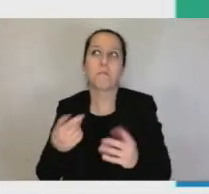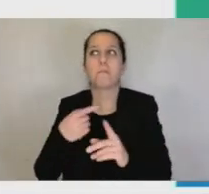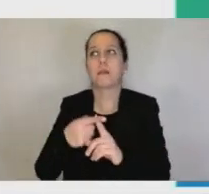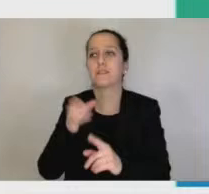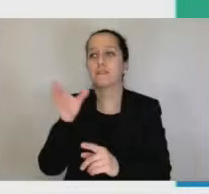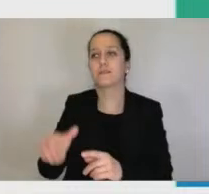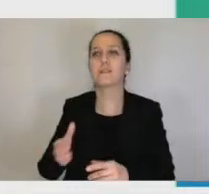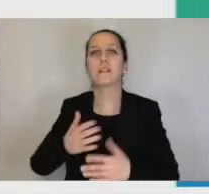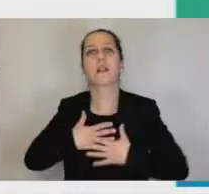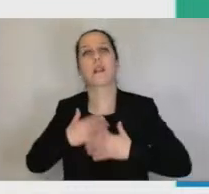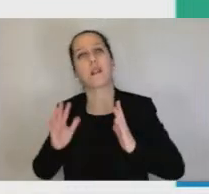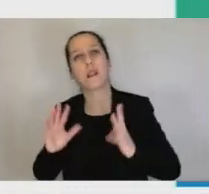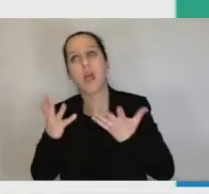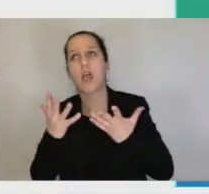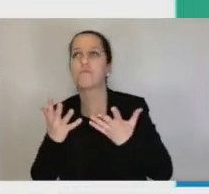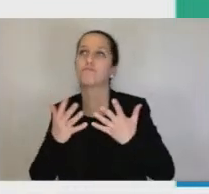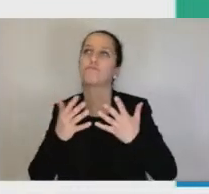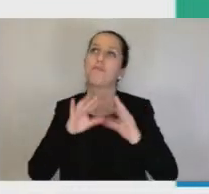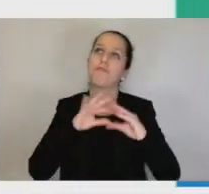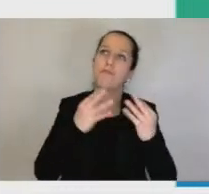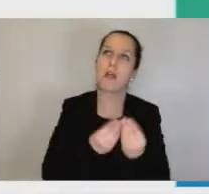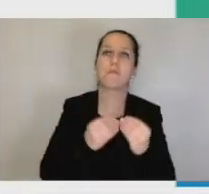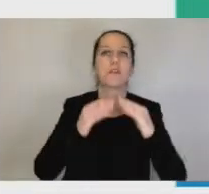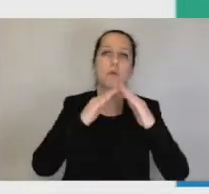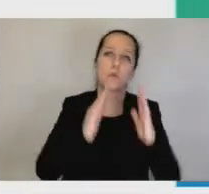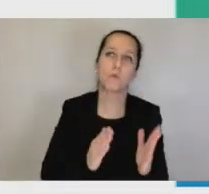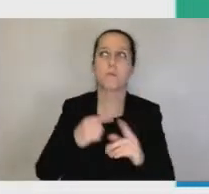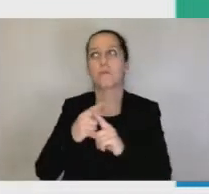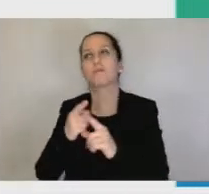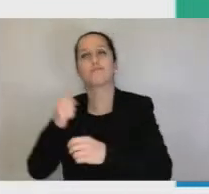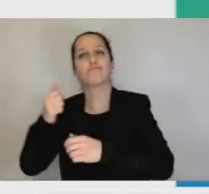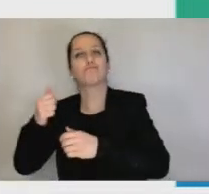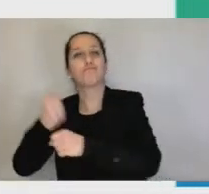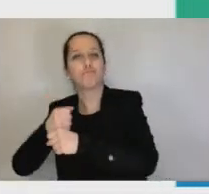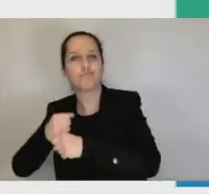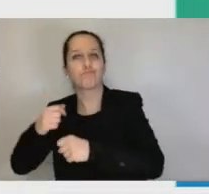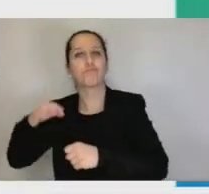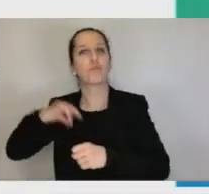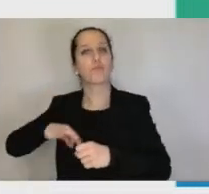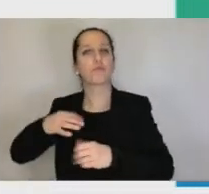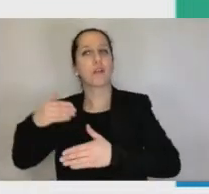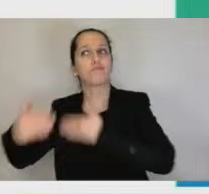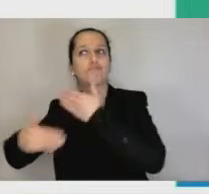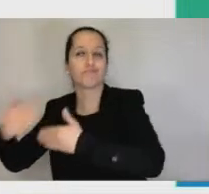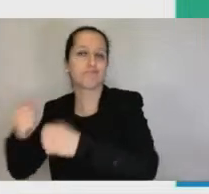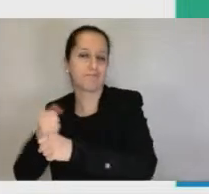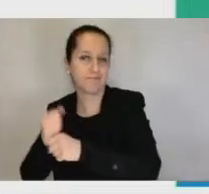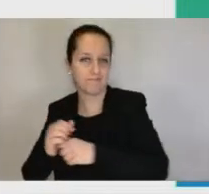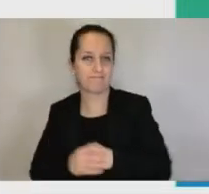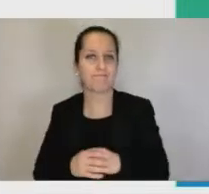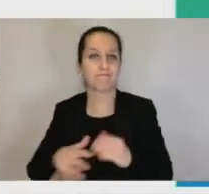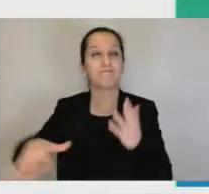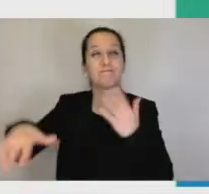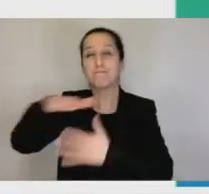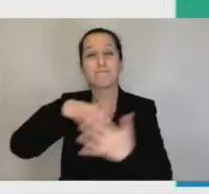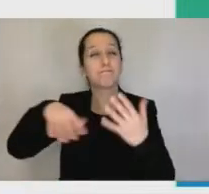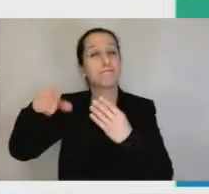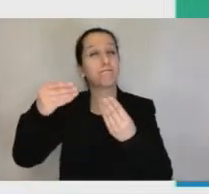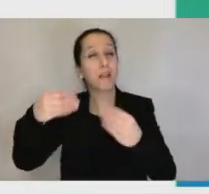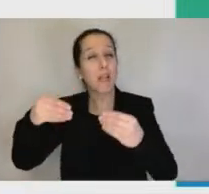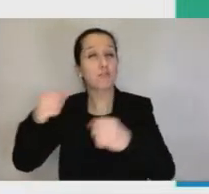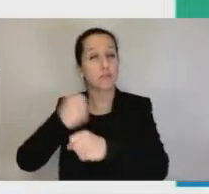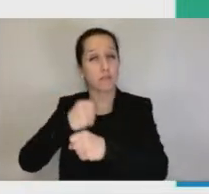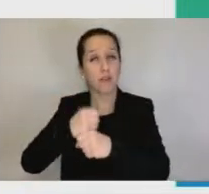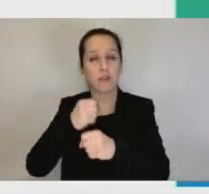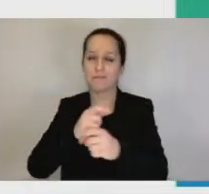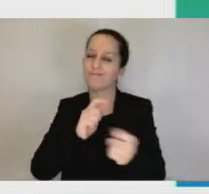to reconcile women's personal and professional lives. Now, the change in labor markets are